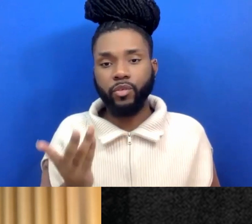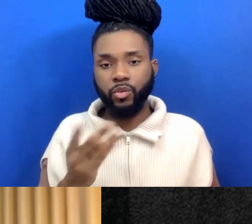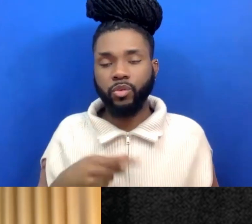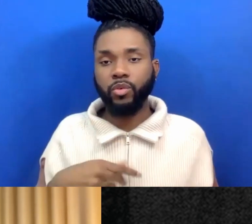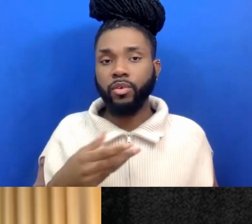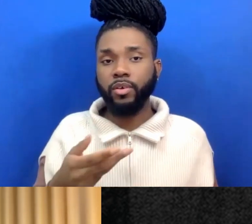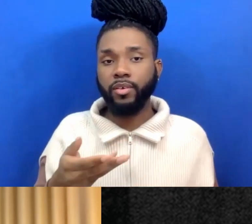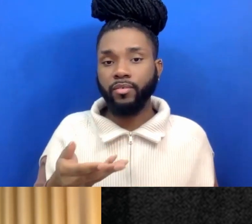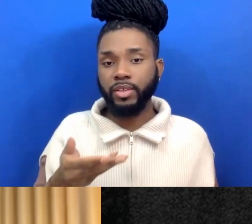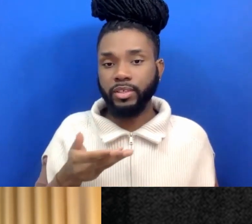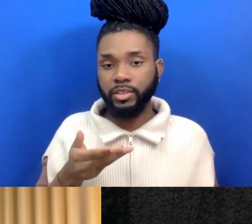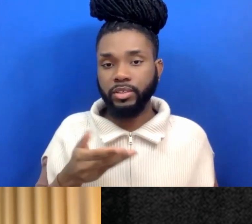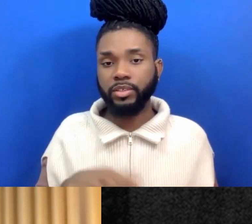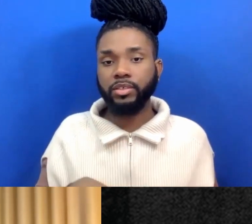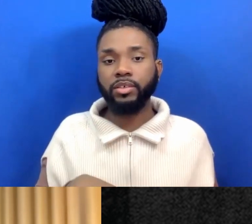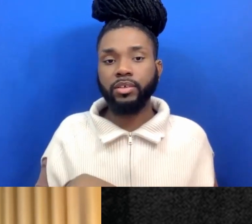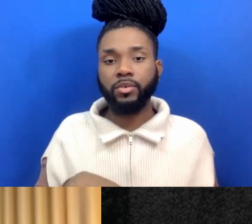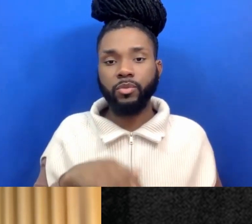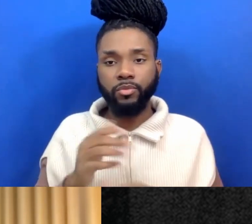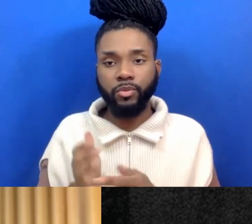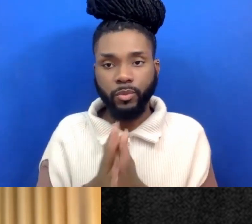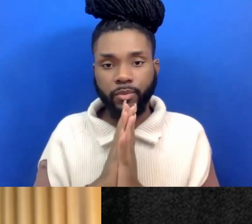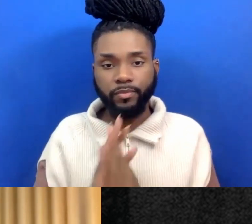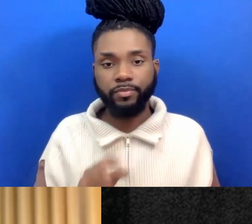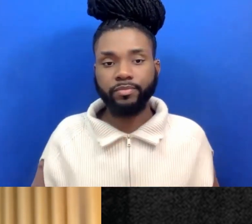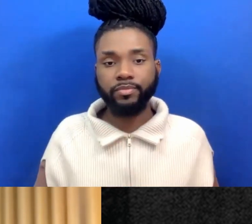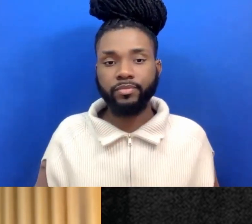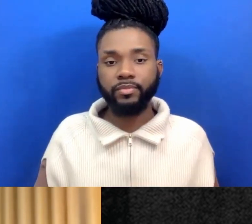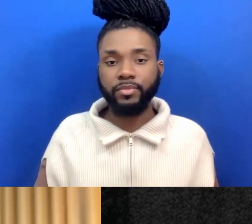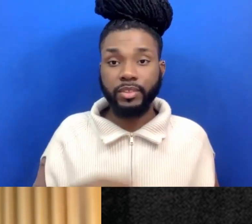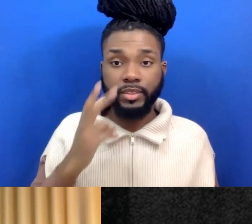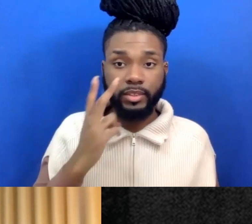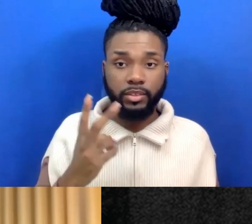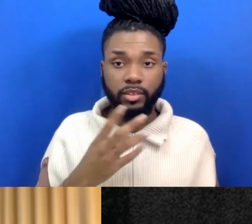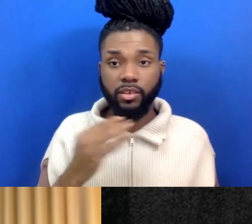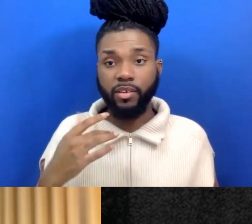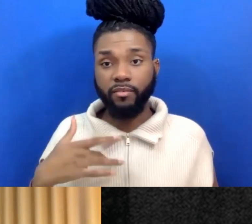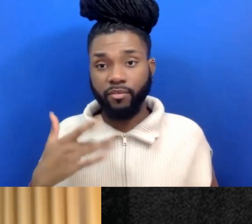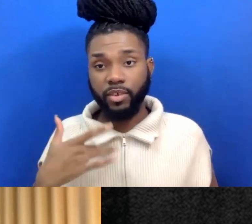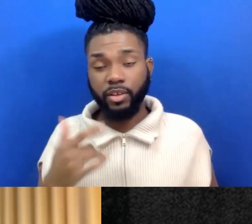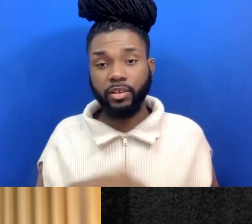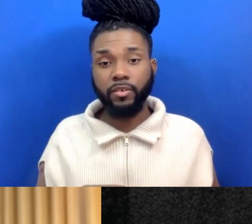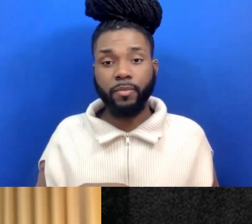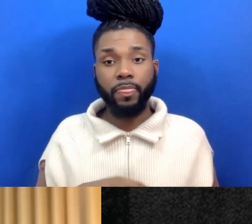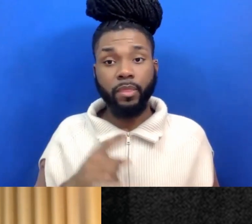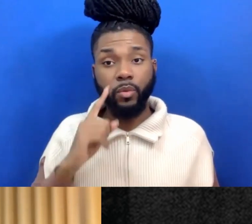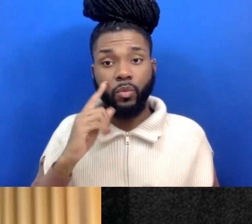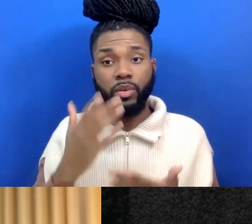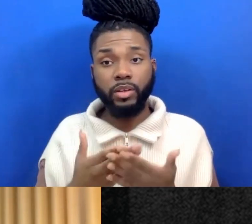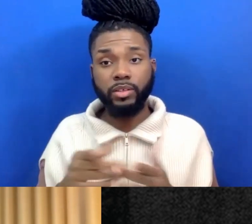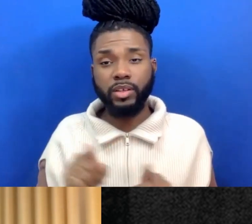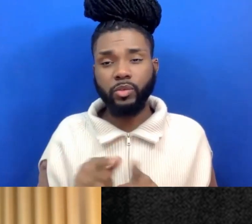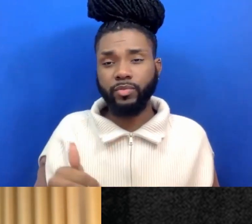invitation, provocation, seeing and feeling, witness as a refusal to look